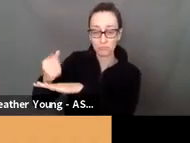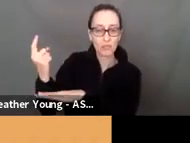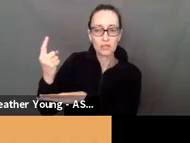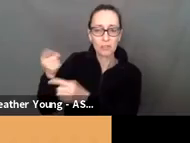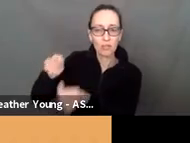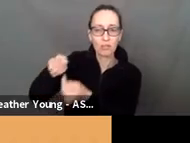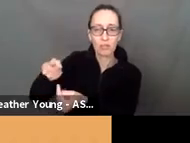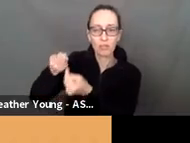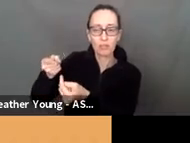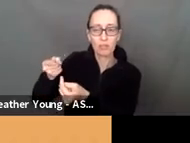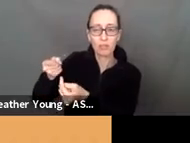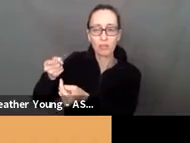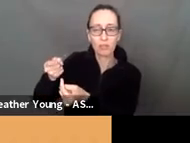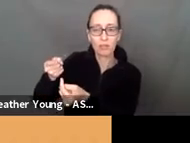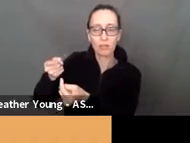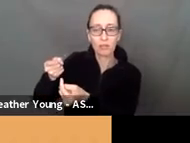having some trouble with that.